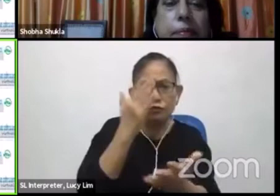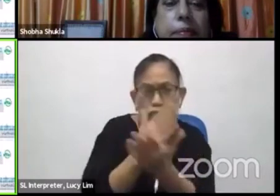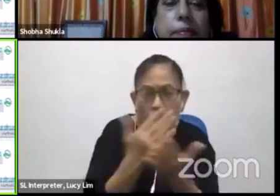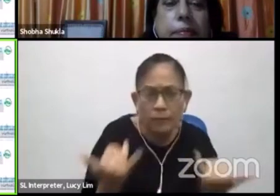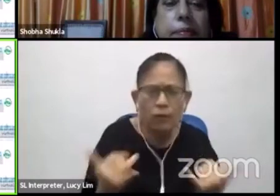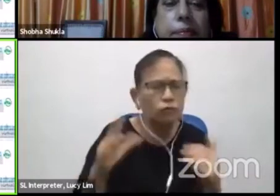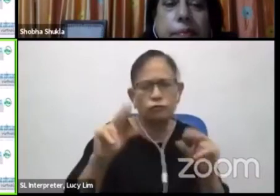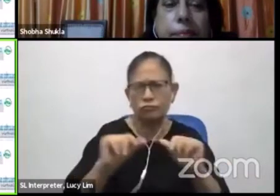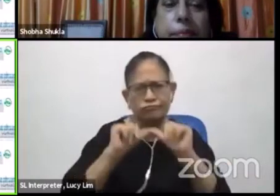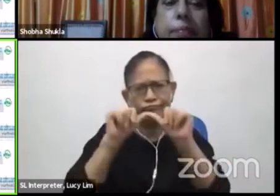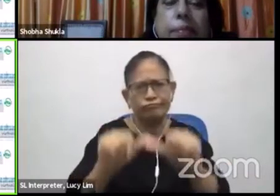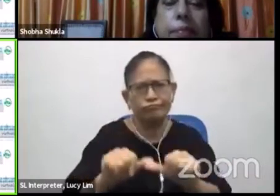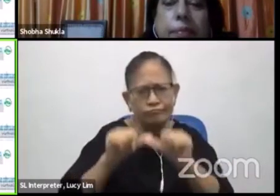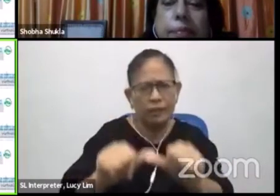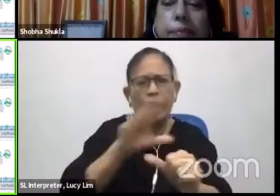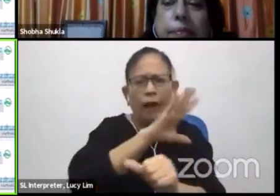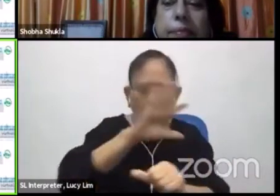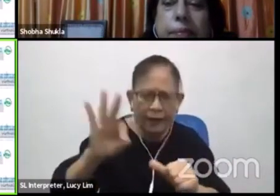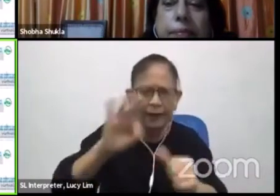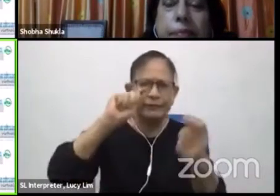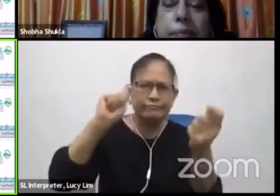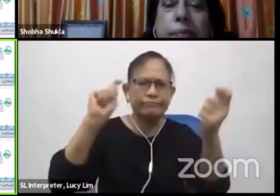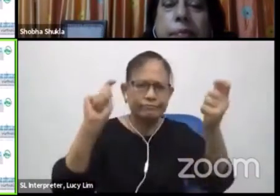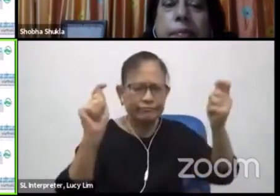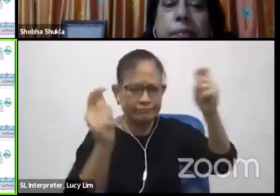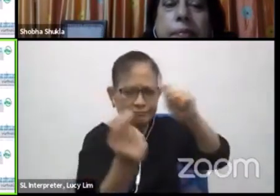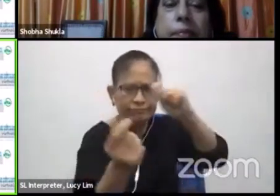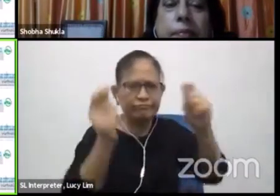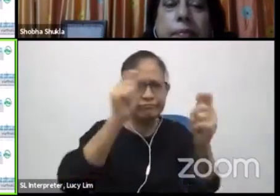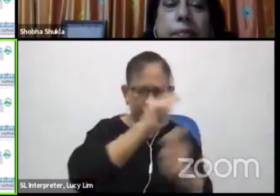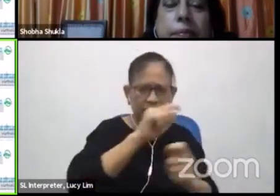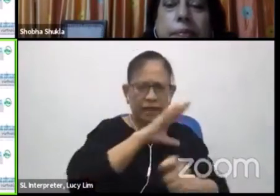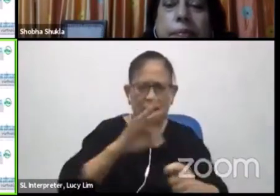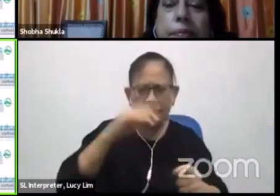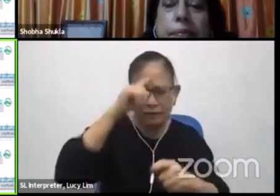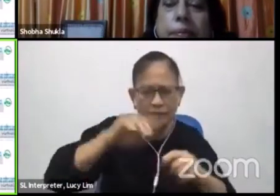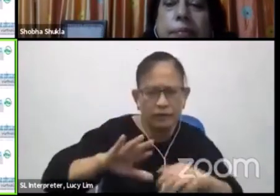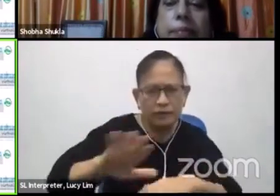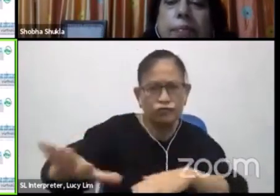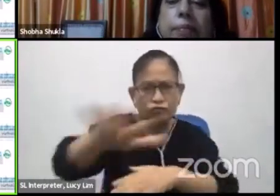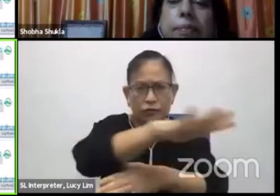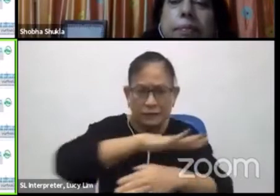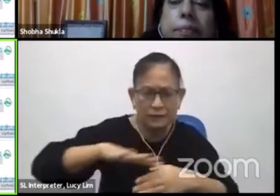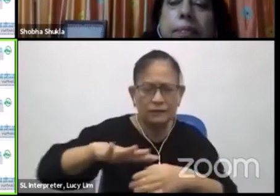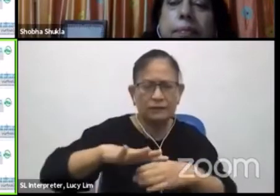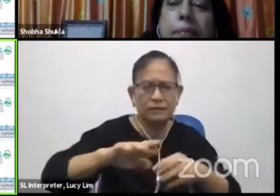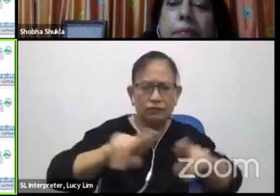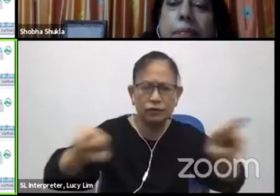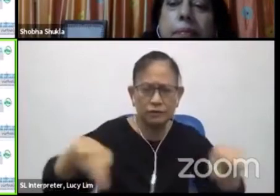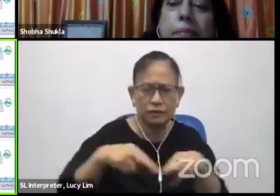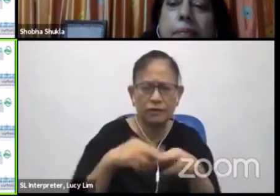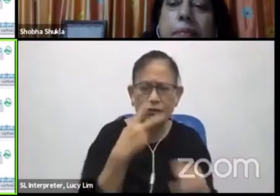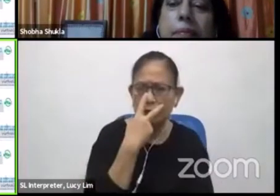in the current context of COVID. I think in our region, we see quite a bit of,